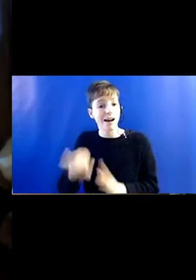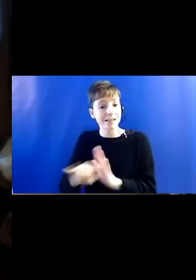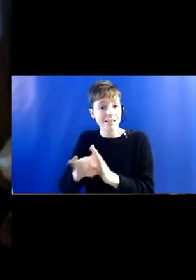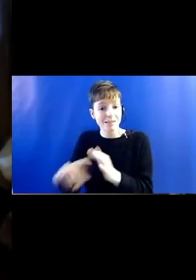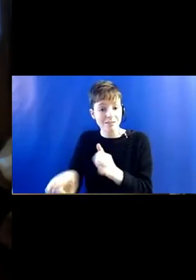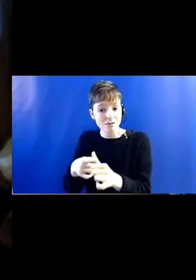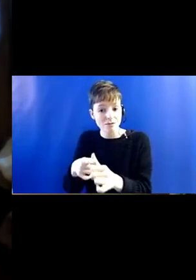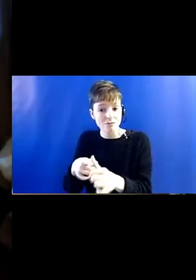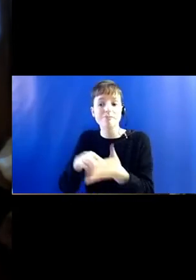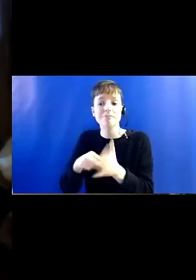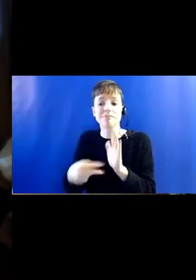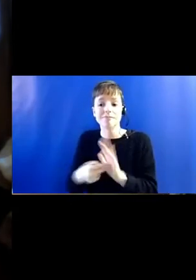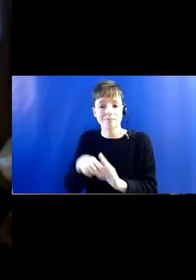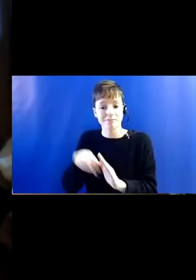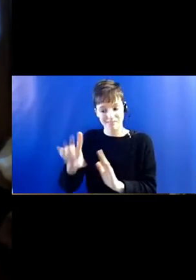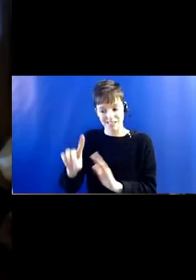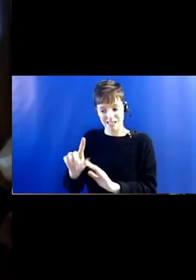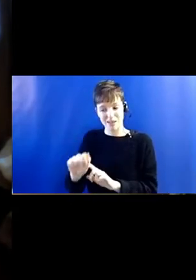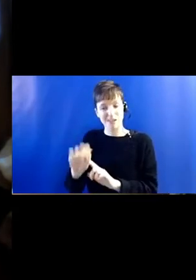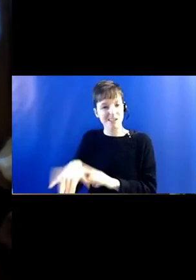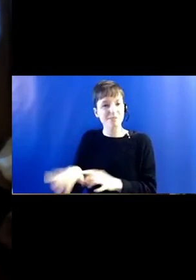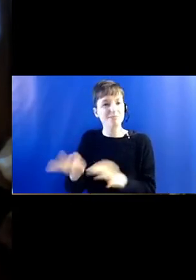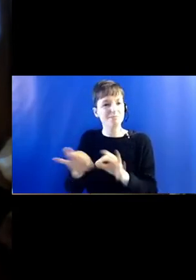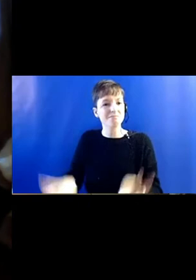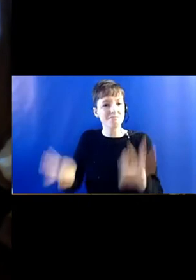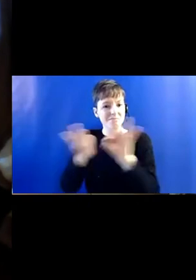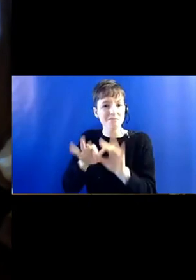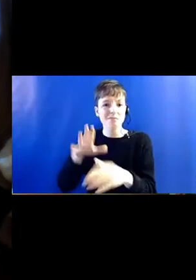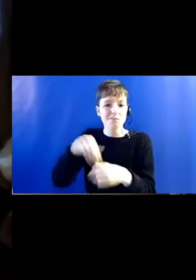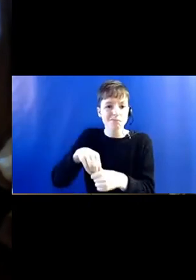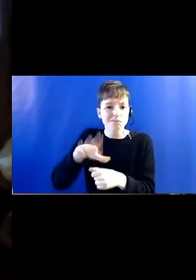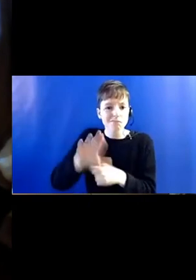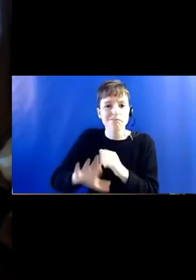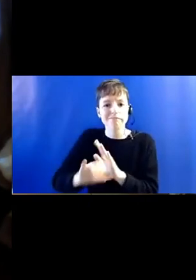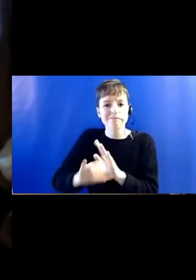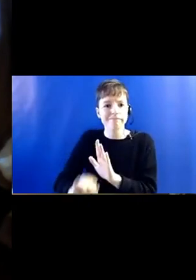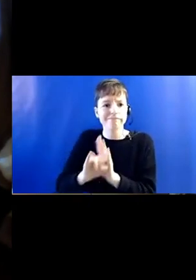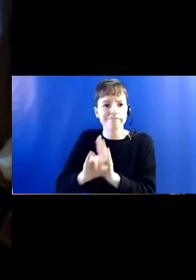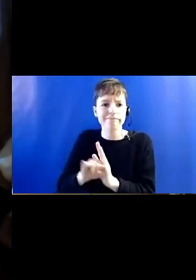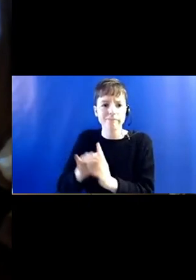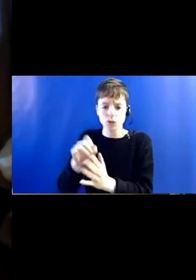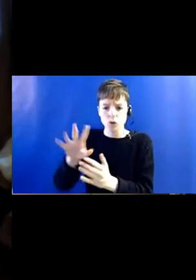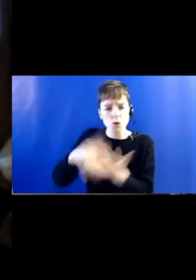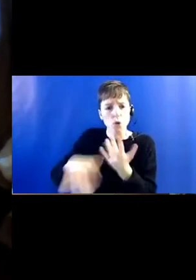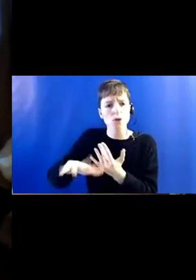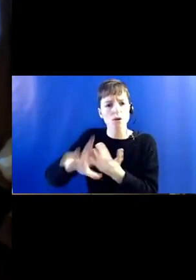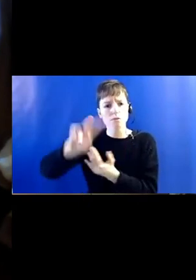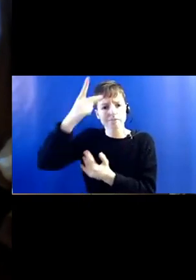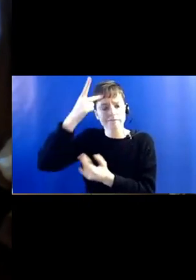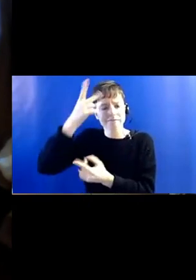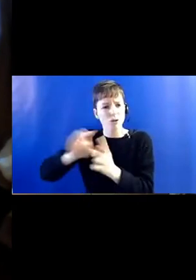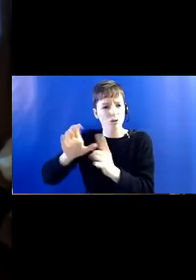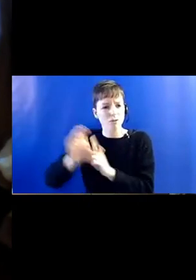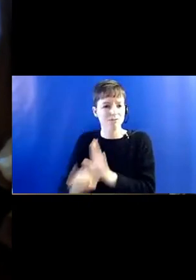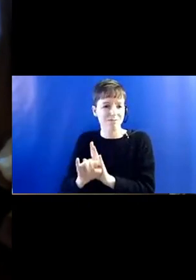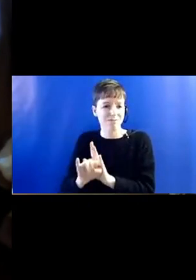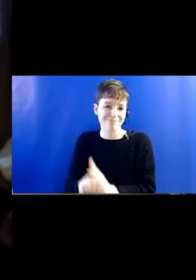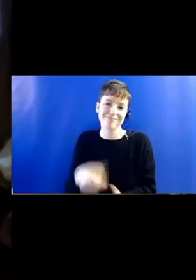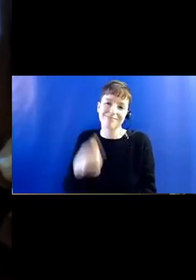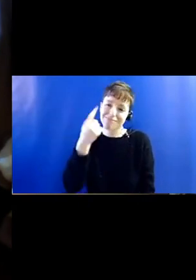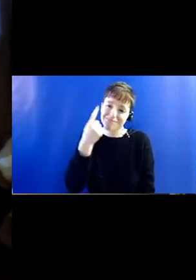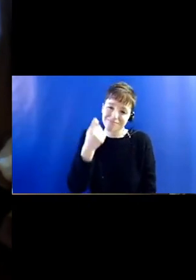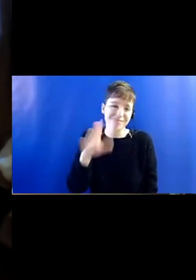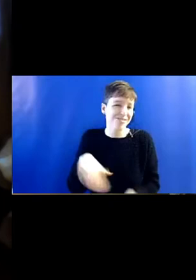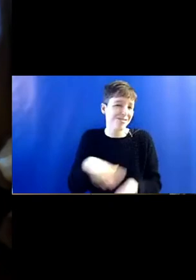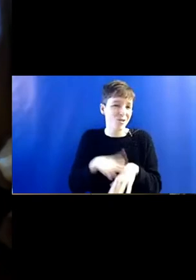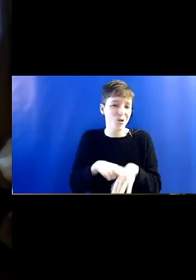a social, cultural, and political identity. Nevertheless, we understand that individual preferences vary, and